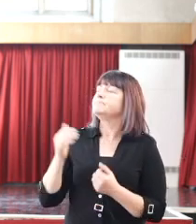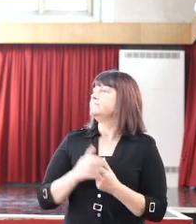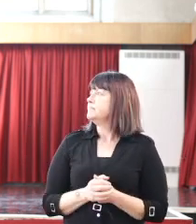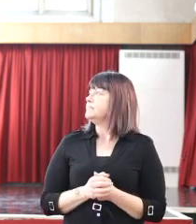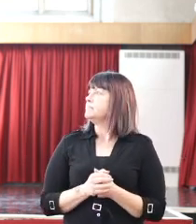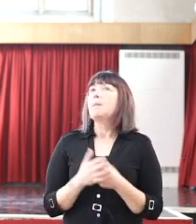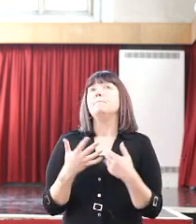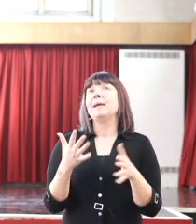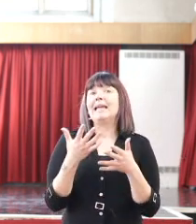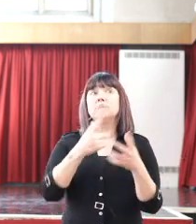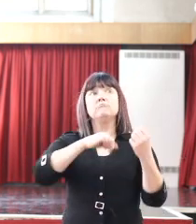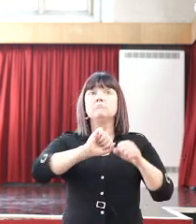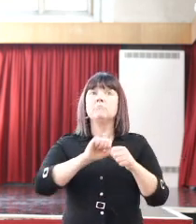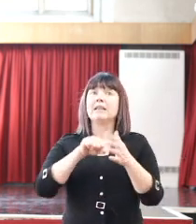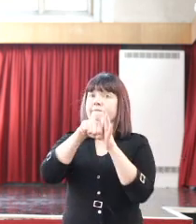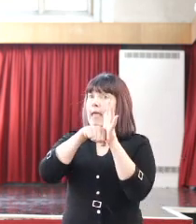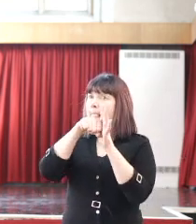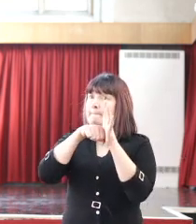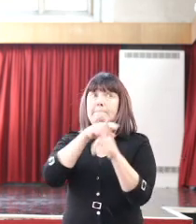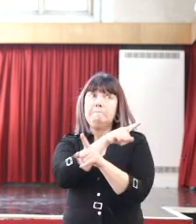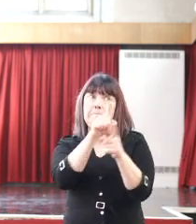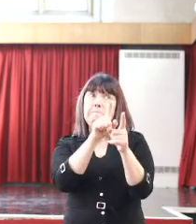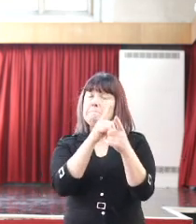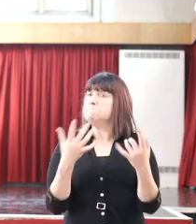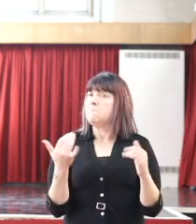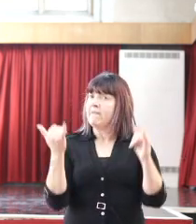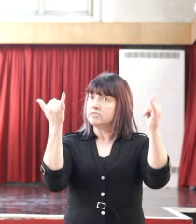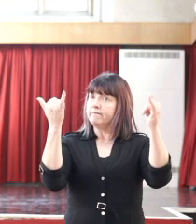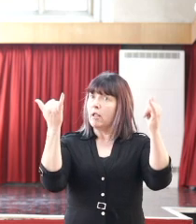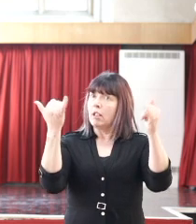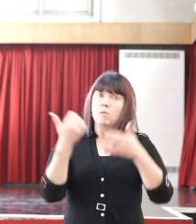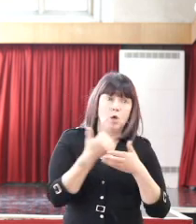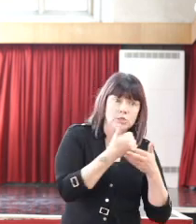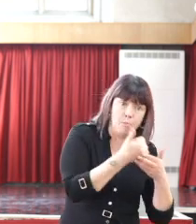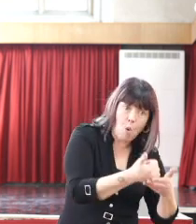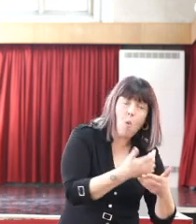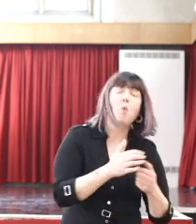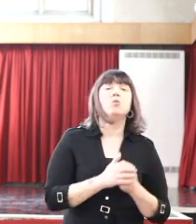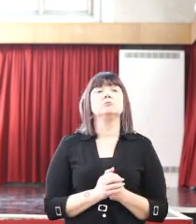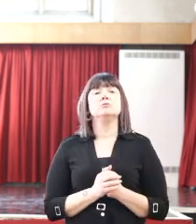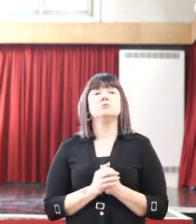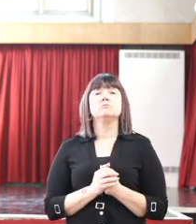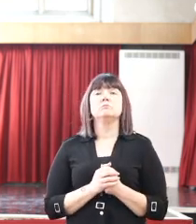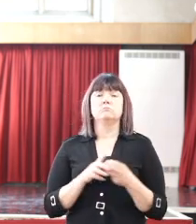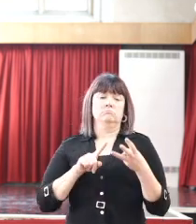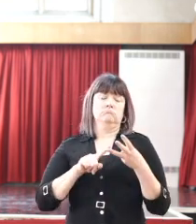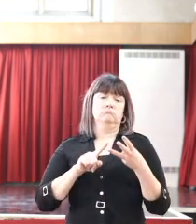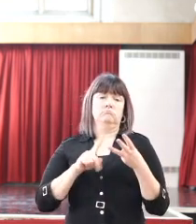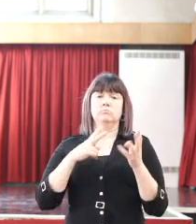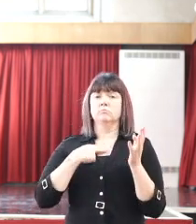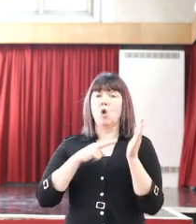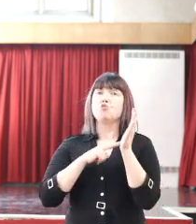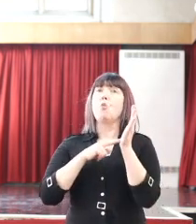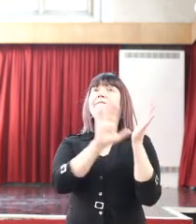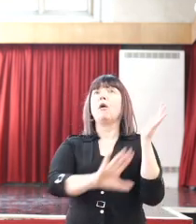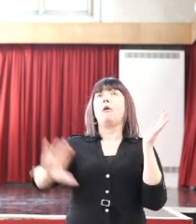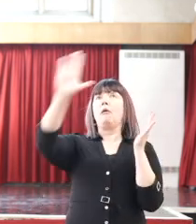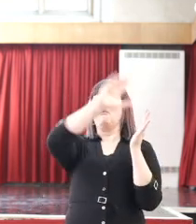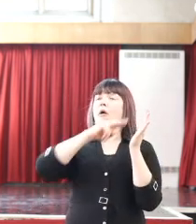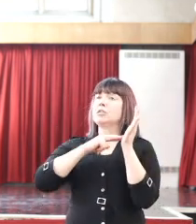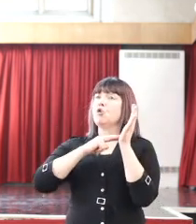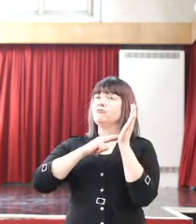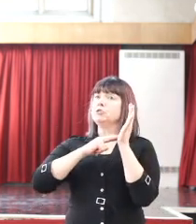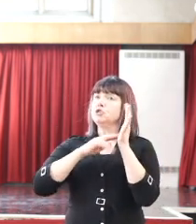larger film festivals in the city. We've supported the Norfolk Norwich Festival, and there's a lovely image of a man walking